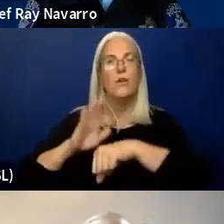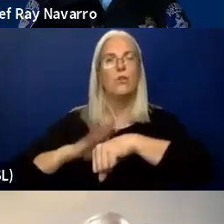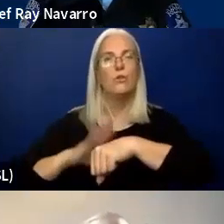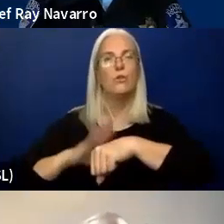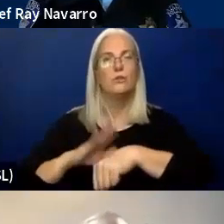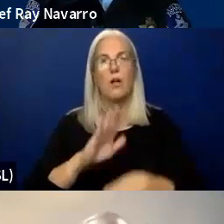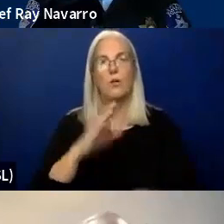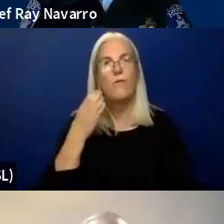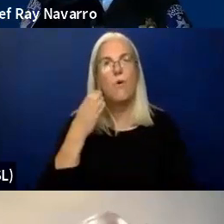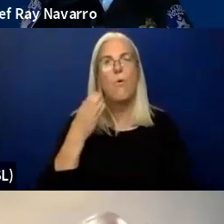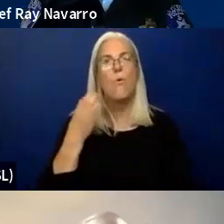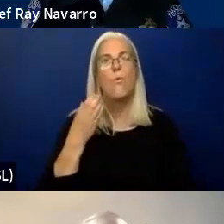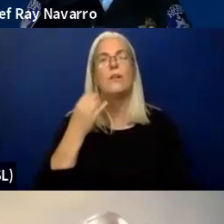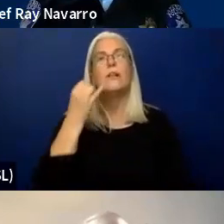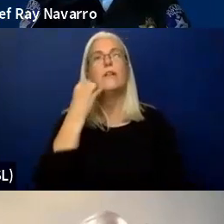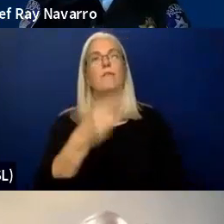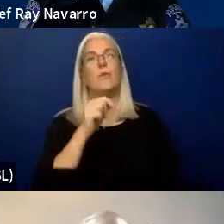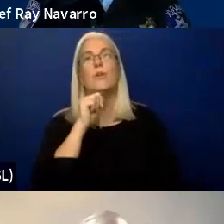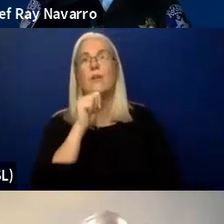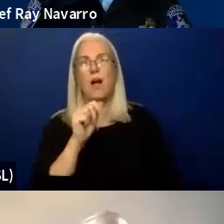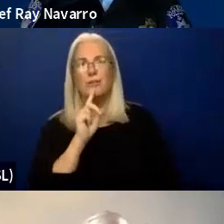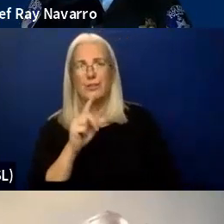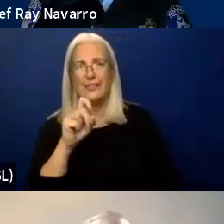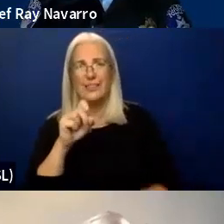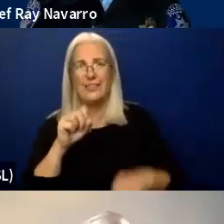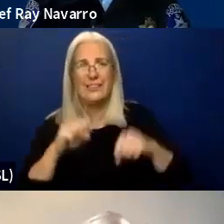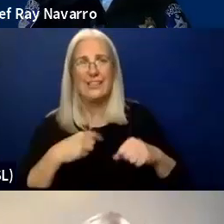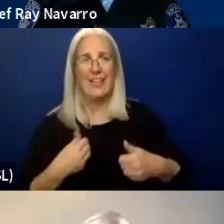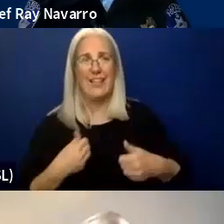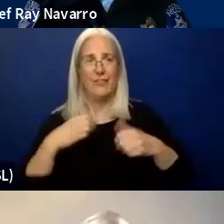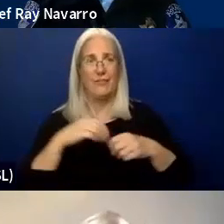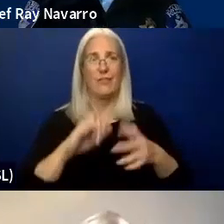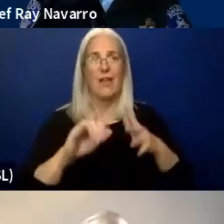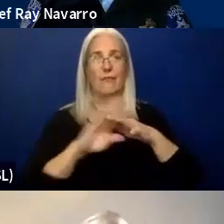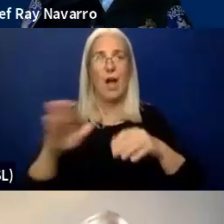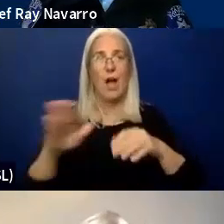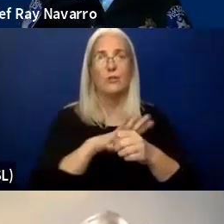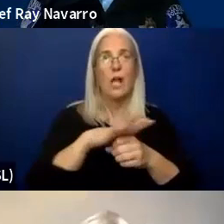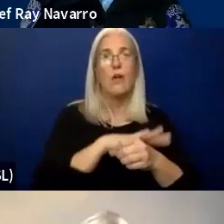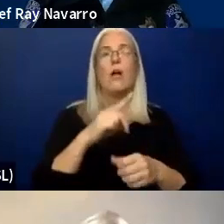goes, you can check our website and use